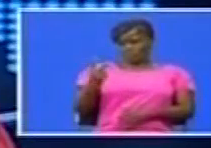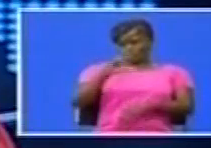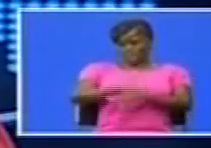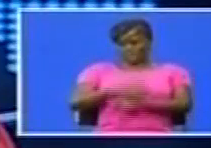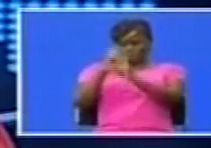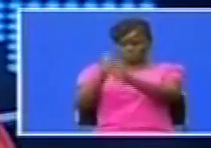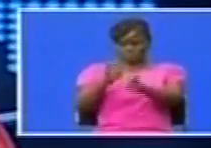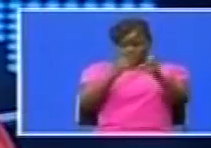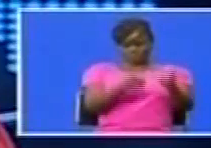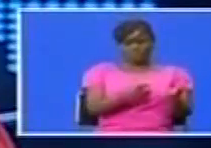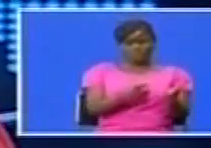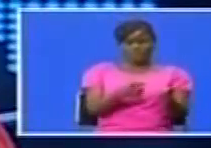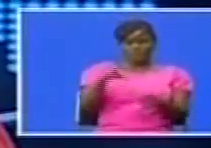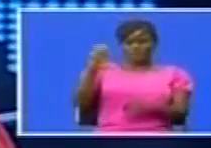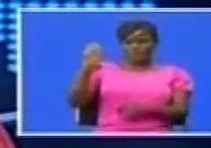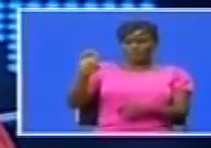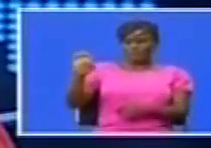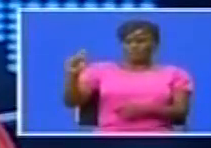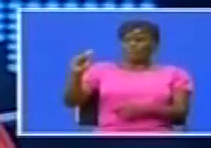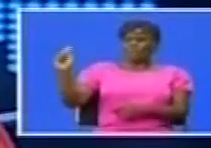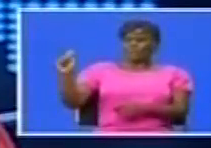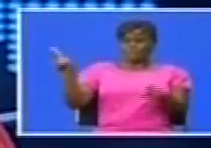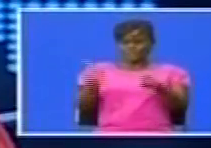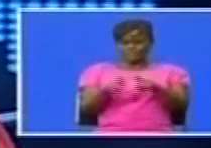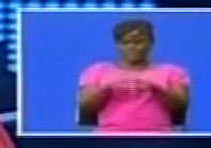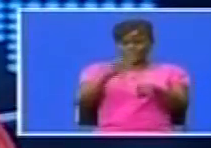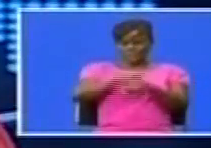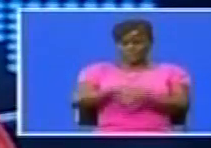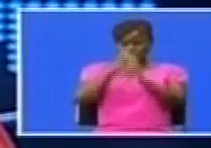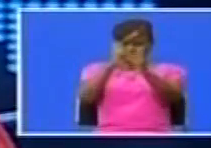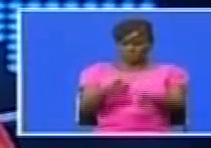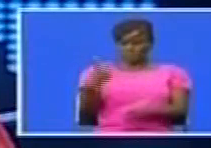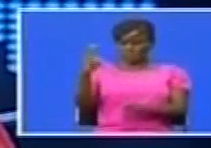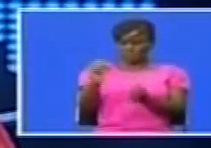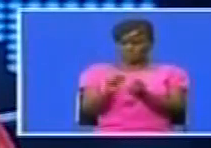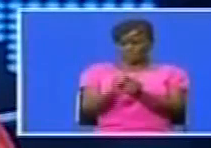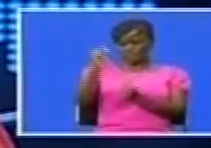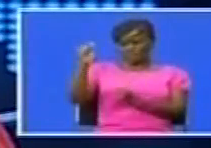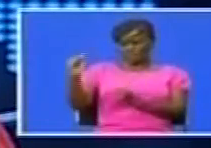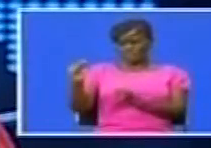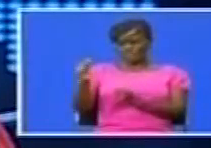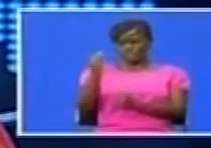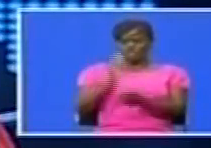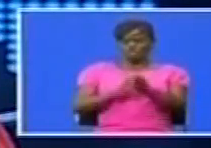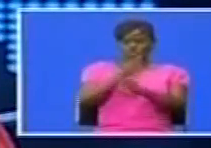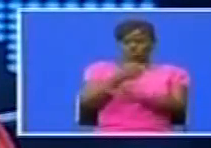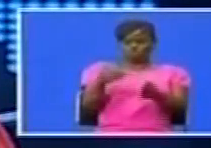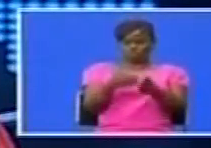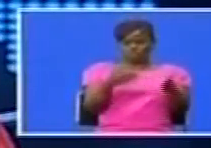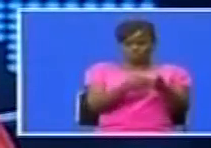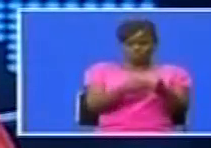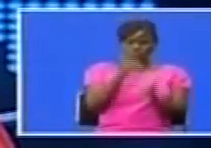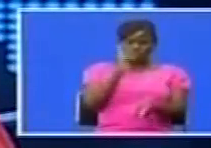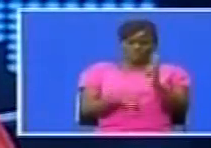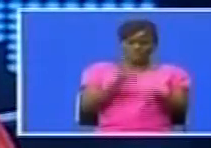world champions Nicholas Bett, 400-meter hurdles, Ezekiel Kemboi, 3,000-meter steeplechase, Asbel Kiprop, 1,500 meters,